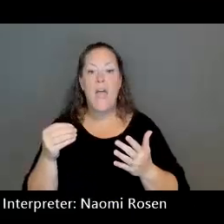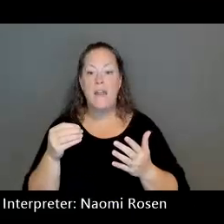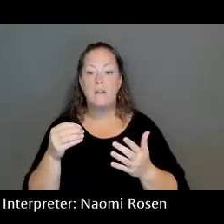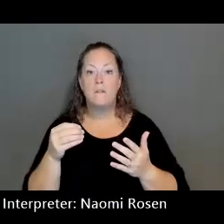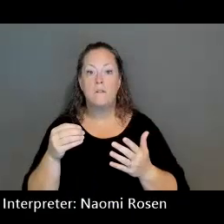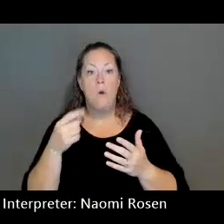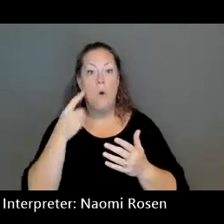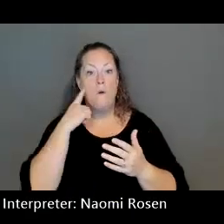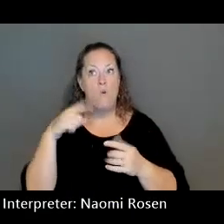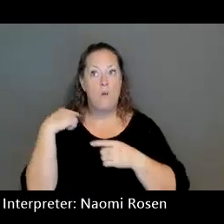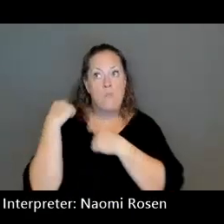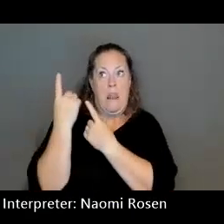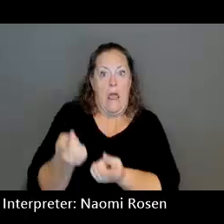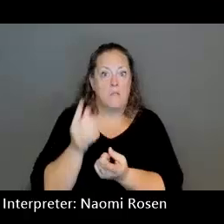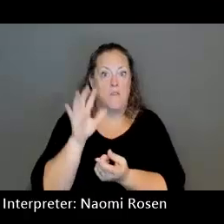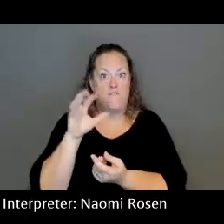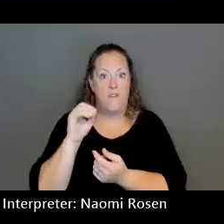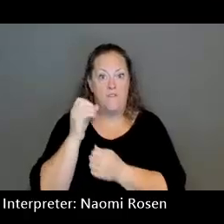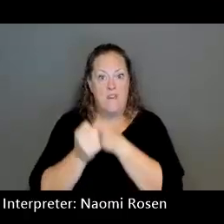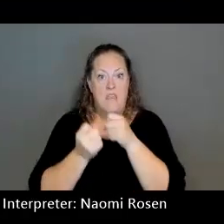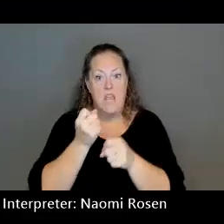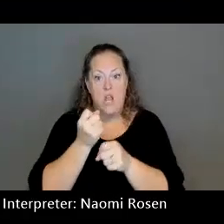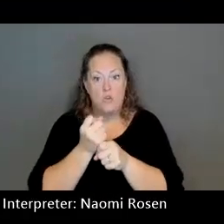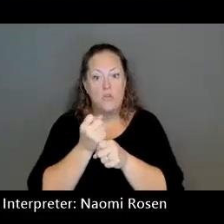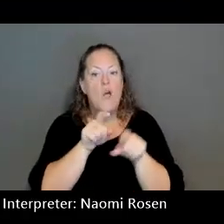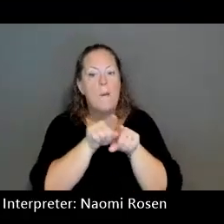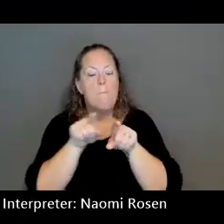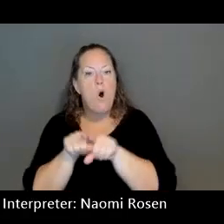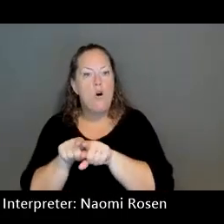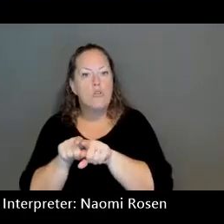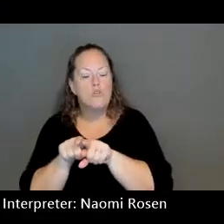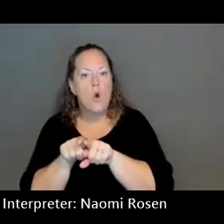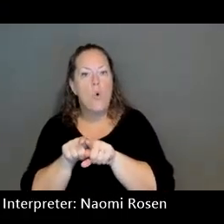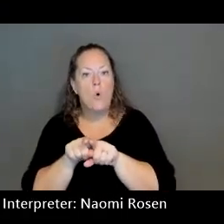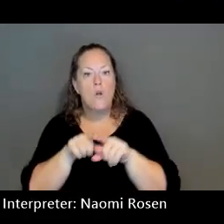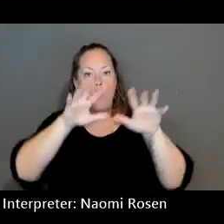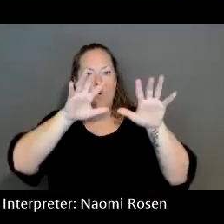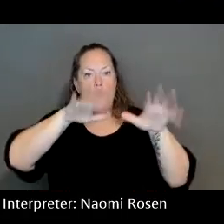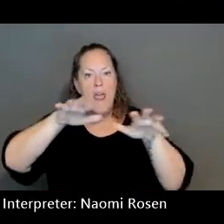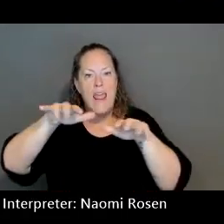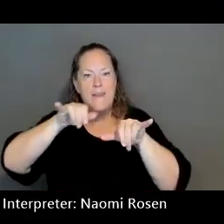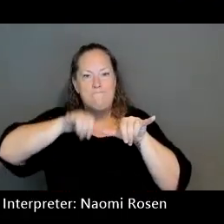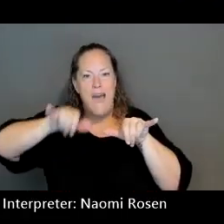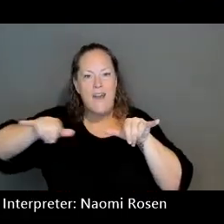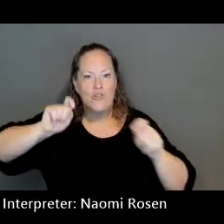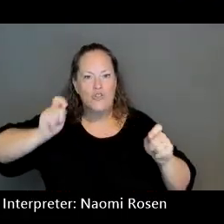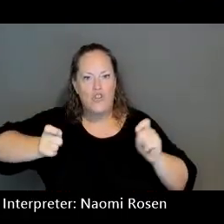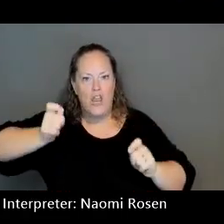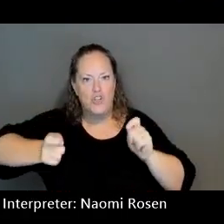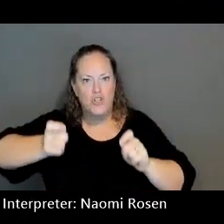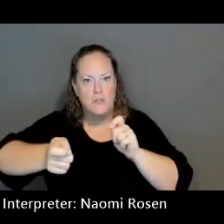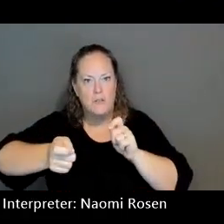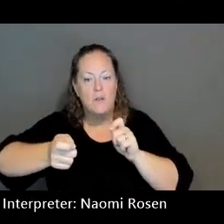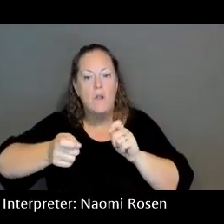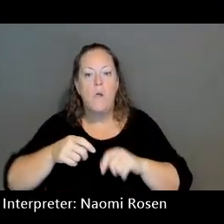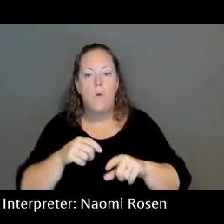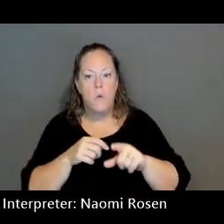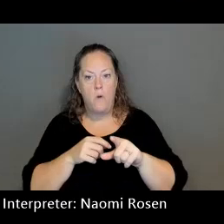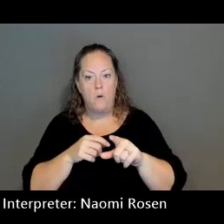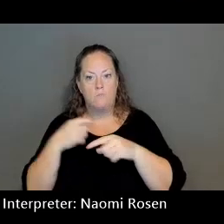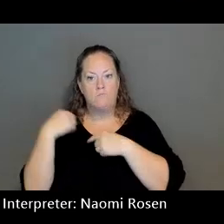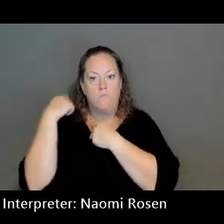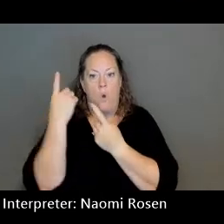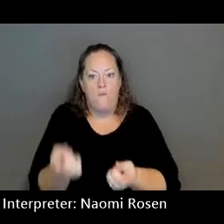century, and also maps with changes in rain patterns to the half century,